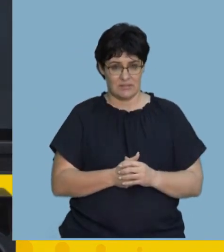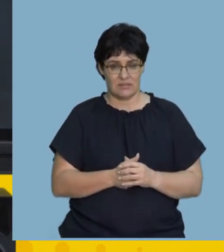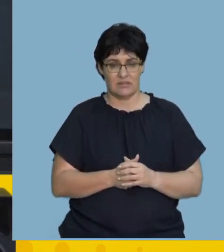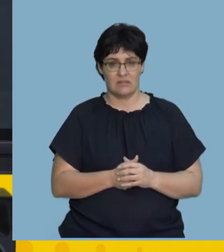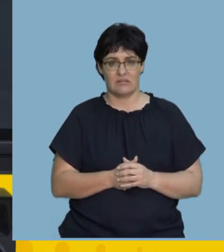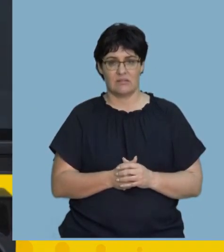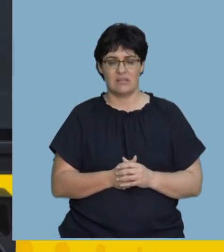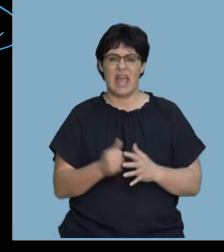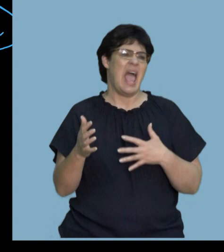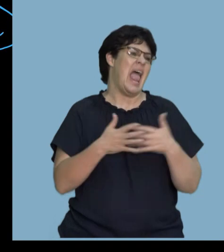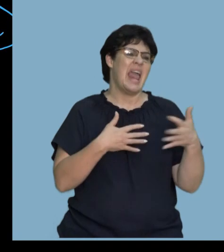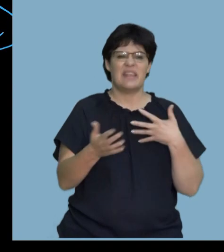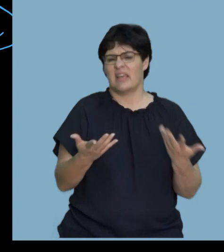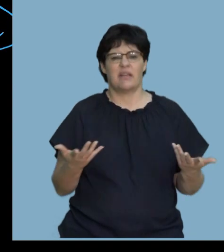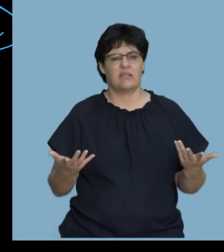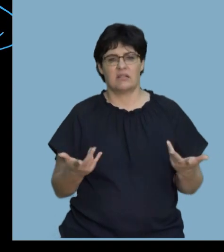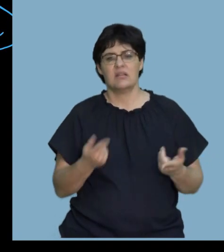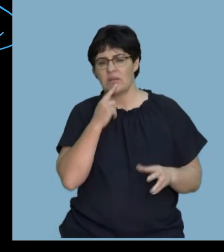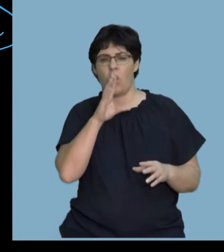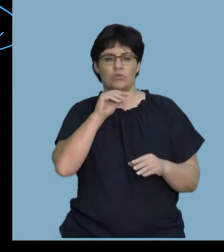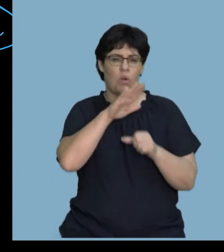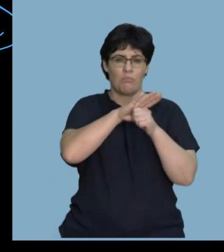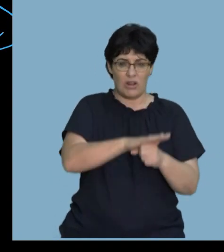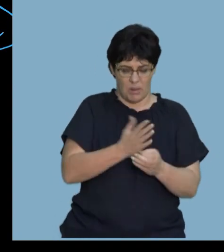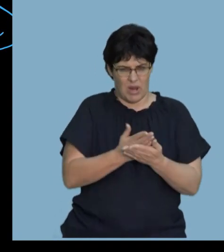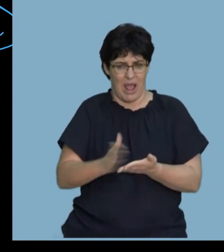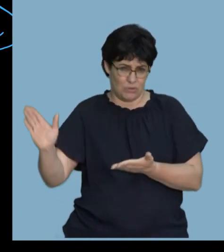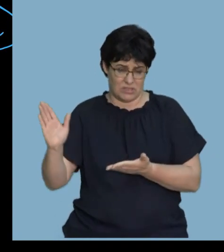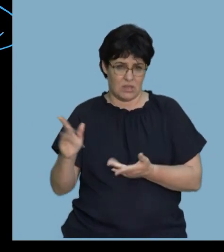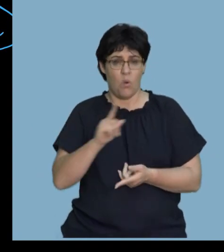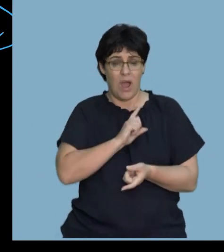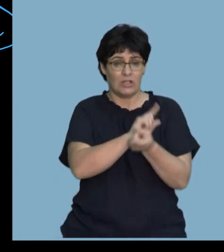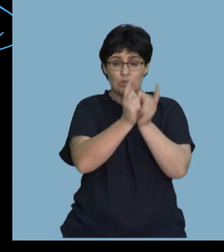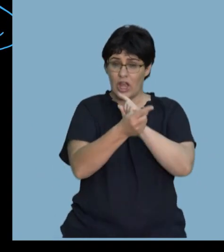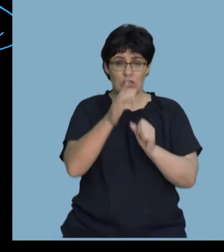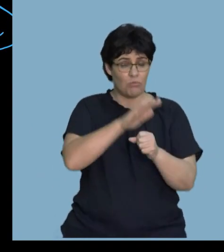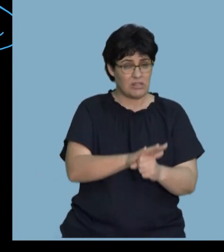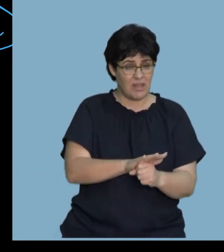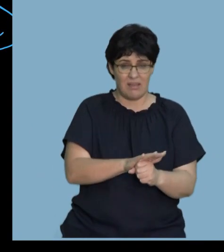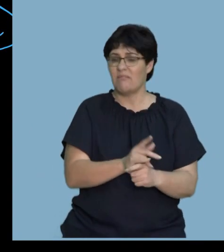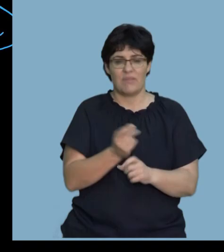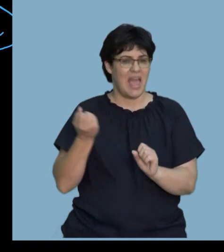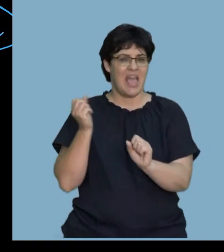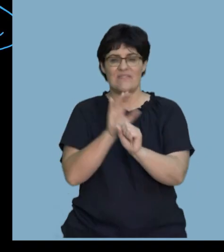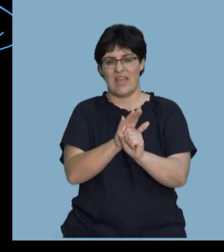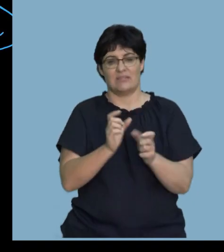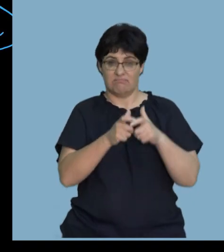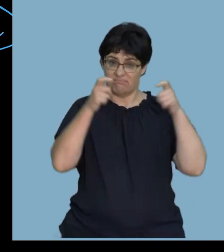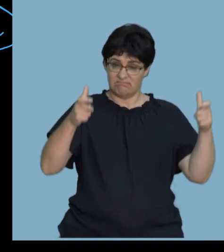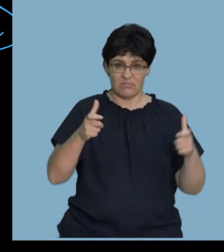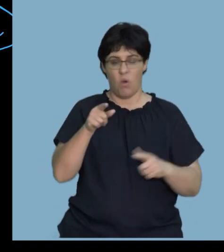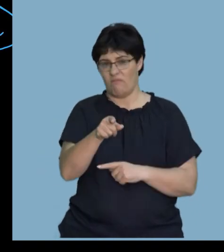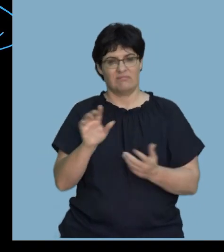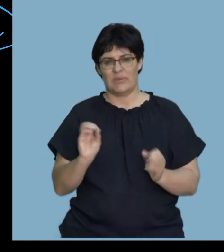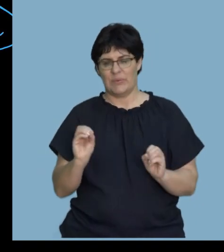okay? Now, anything that talks about pressure is totally out because changing pressure does not affect the magnitude of the